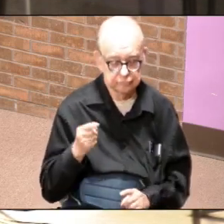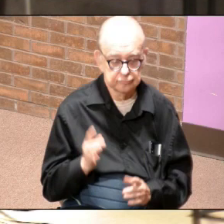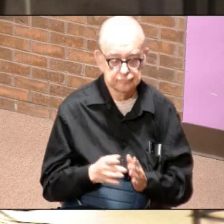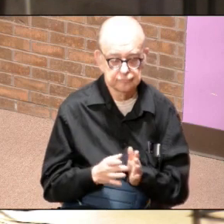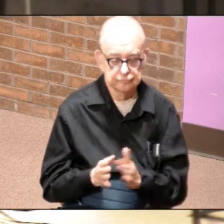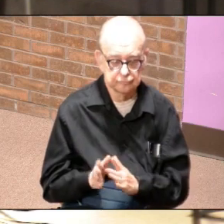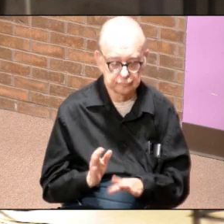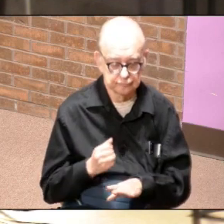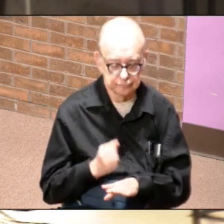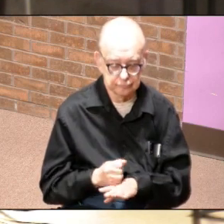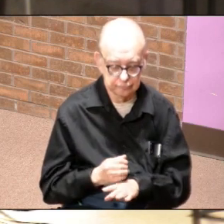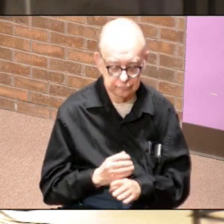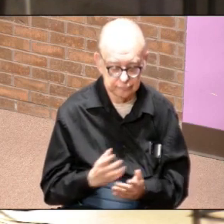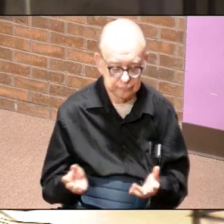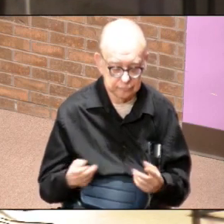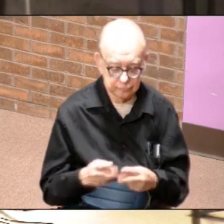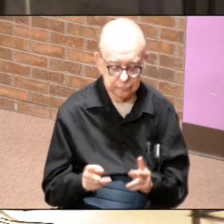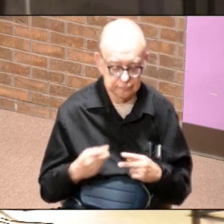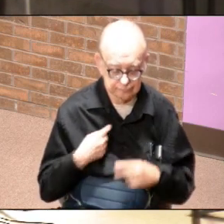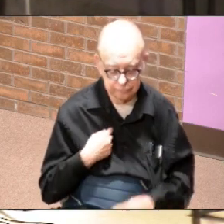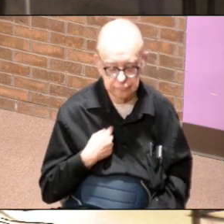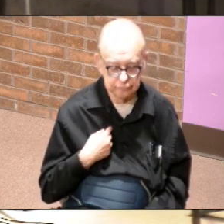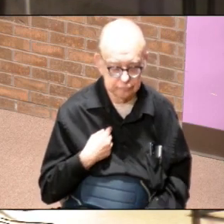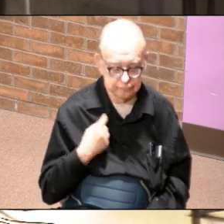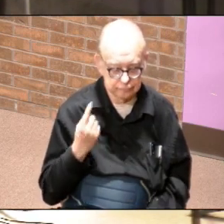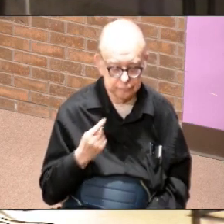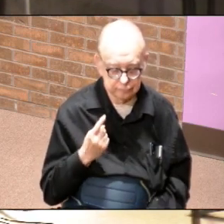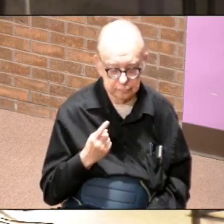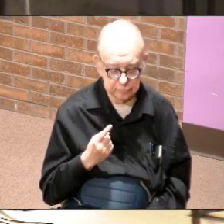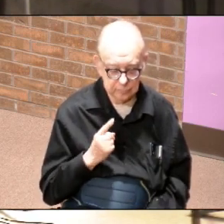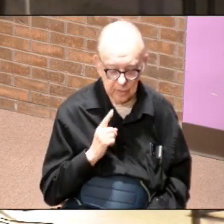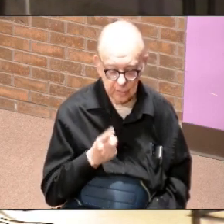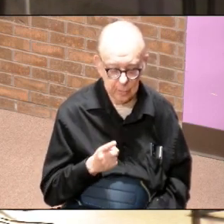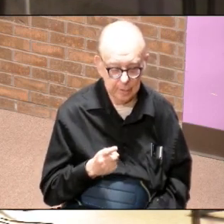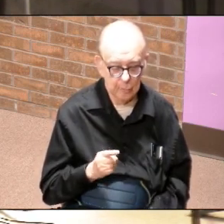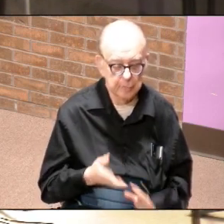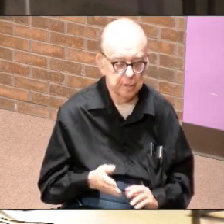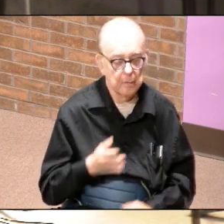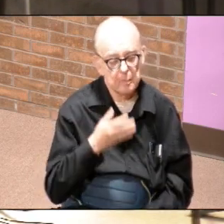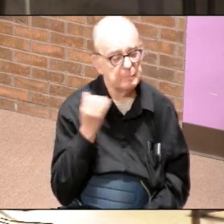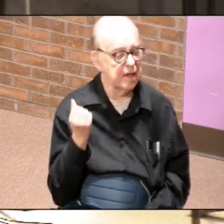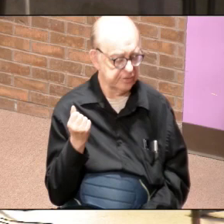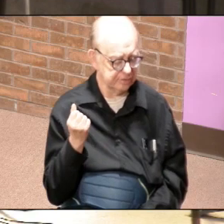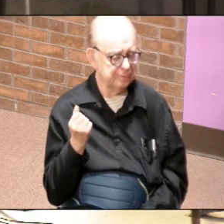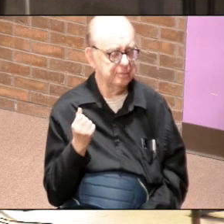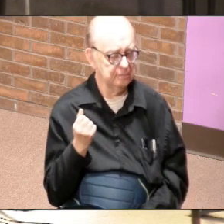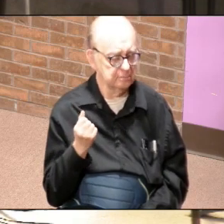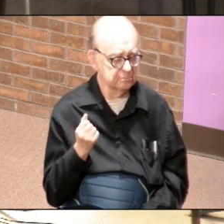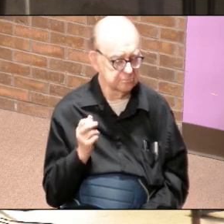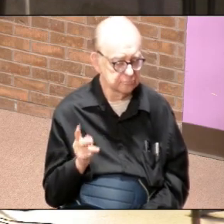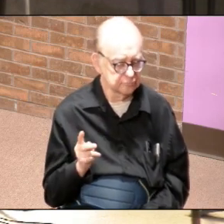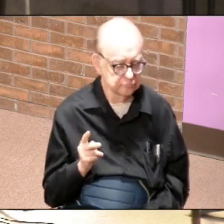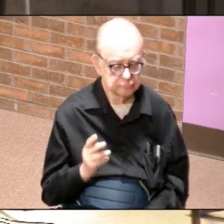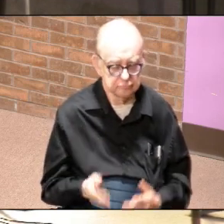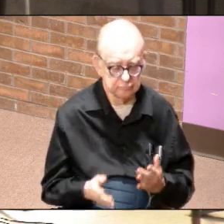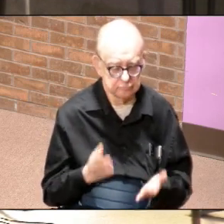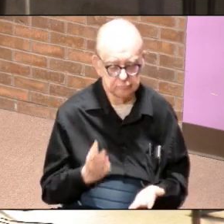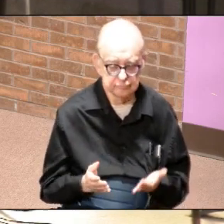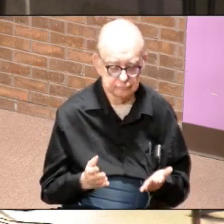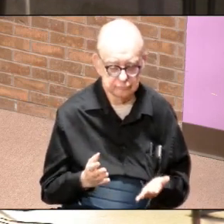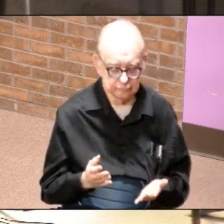about Jesus preparing something for me, I think it's going to be the best. Okay? It will probably